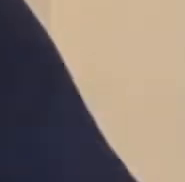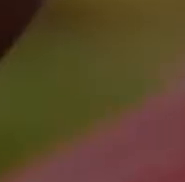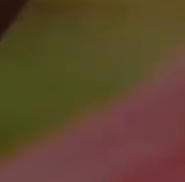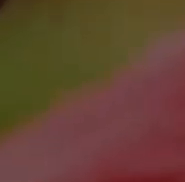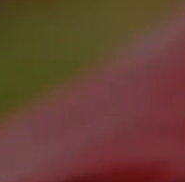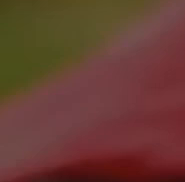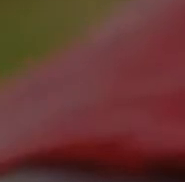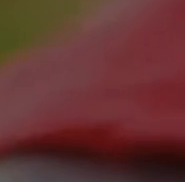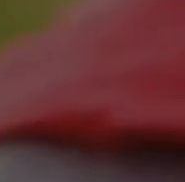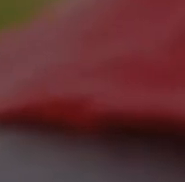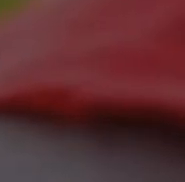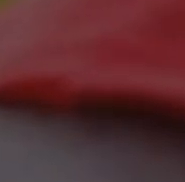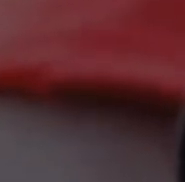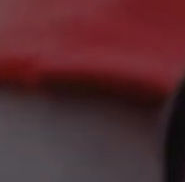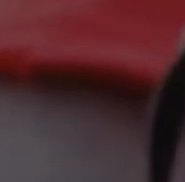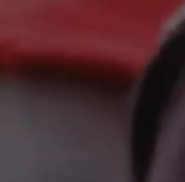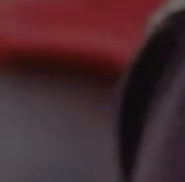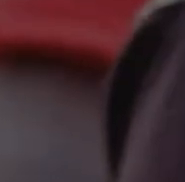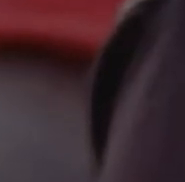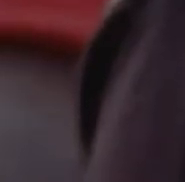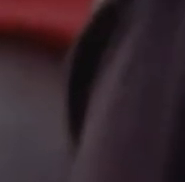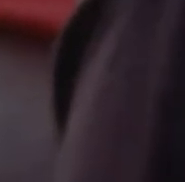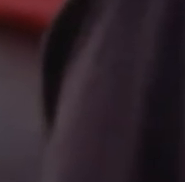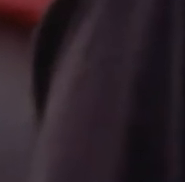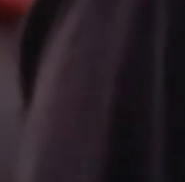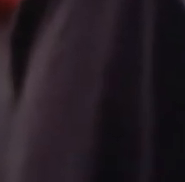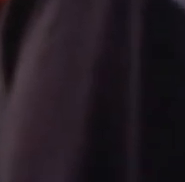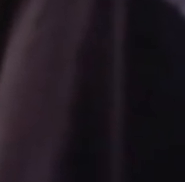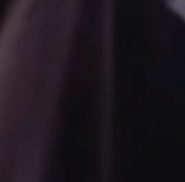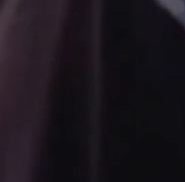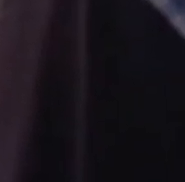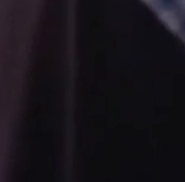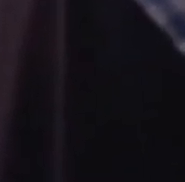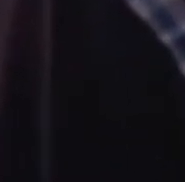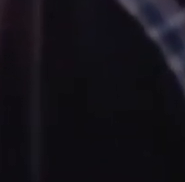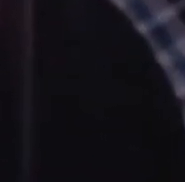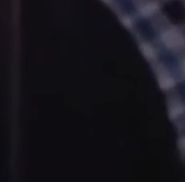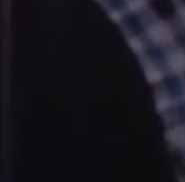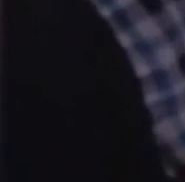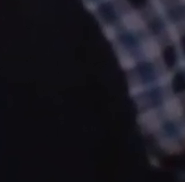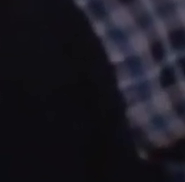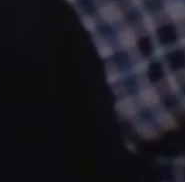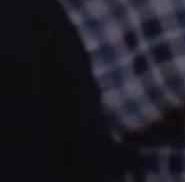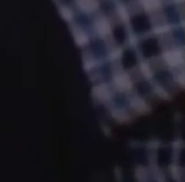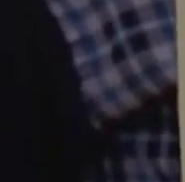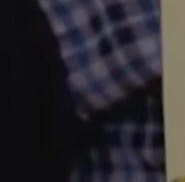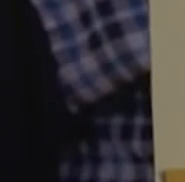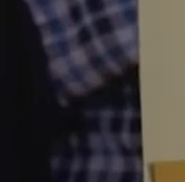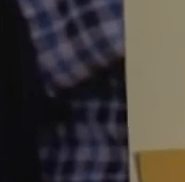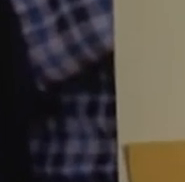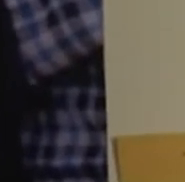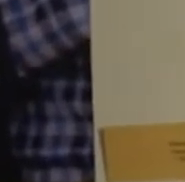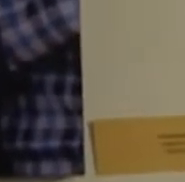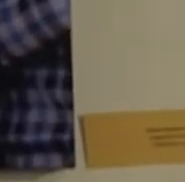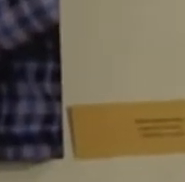been told by our grandmothers, by our aunties. Those are things that at times we put into our